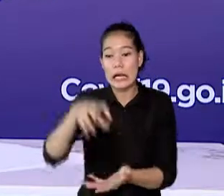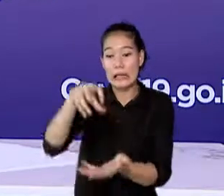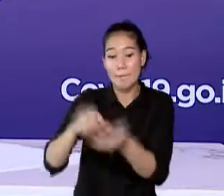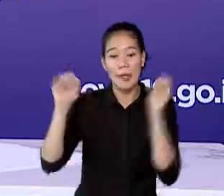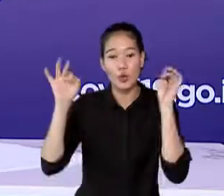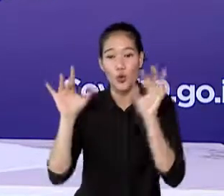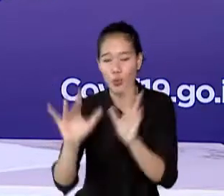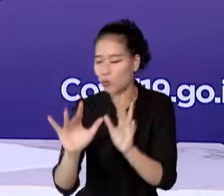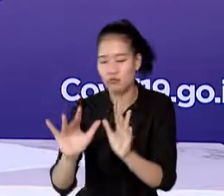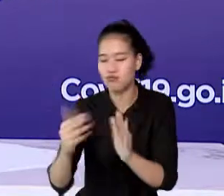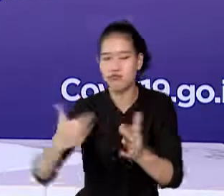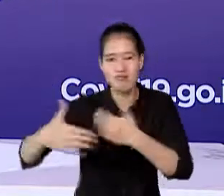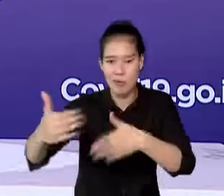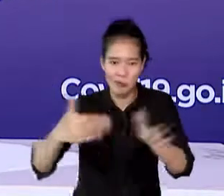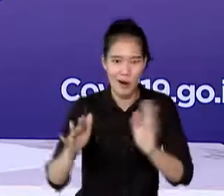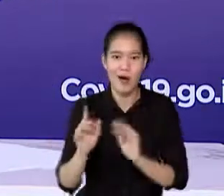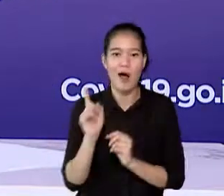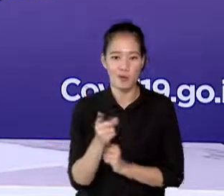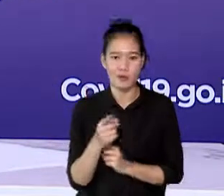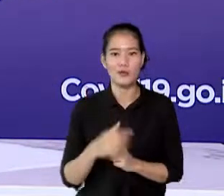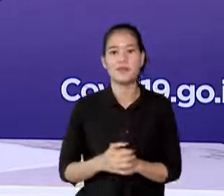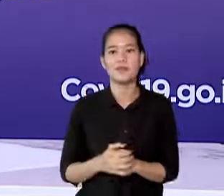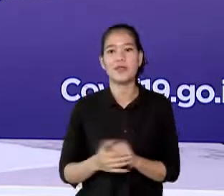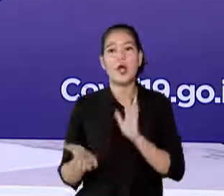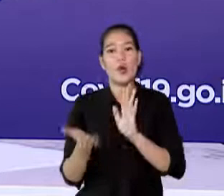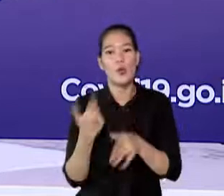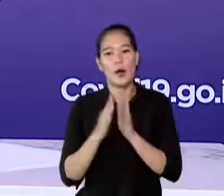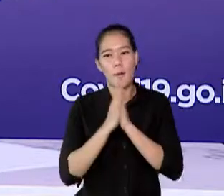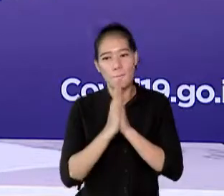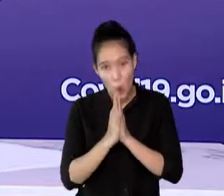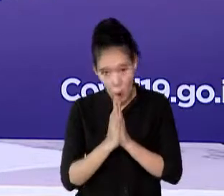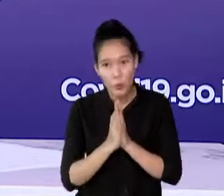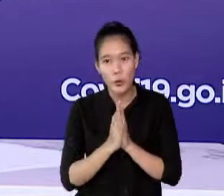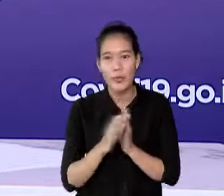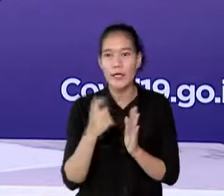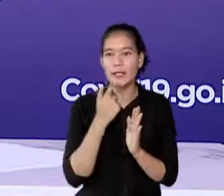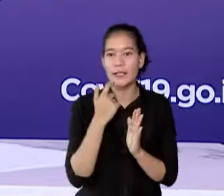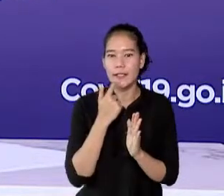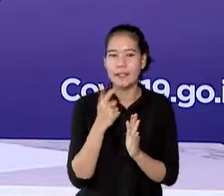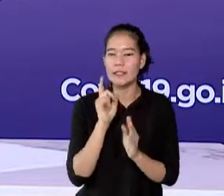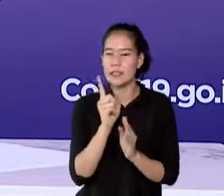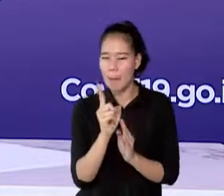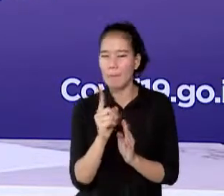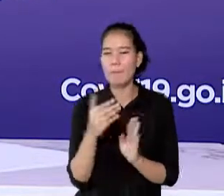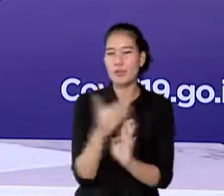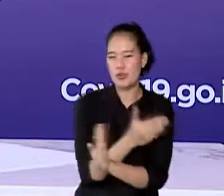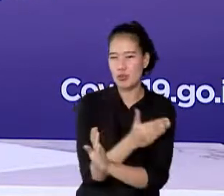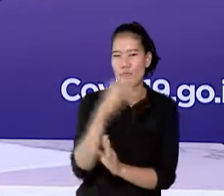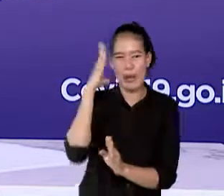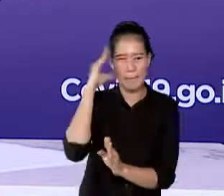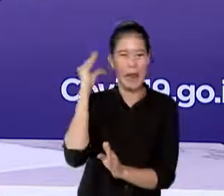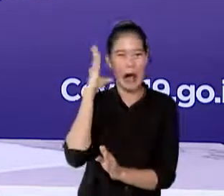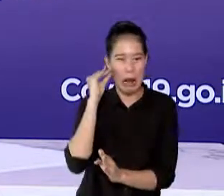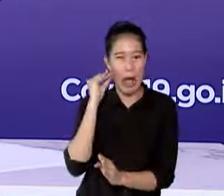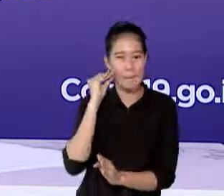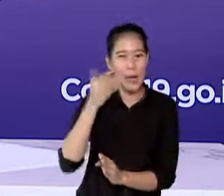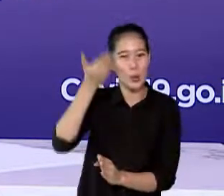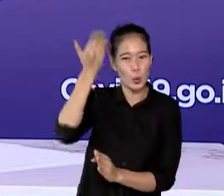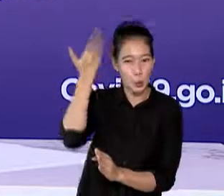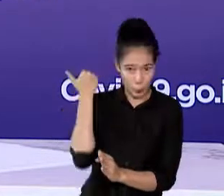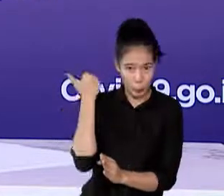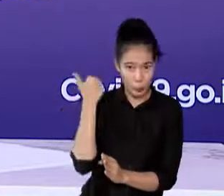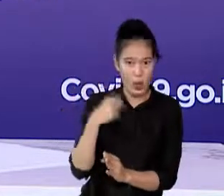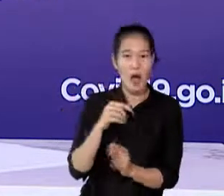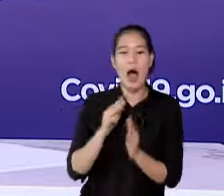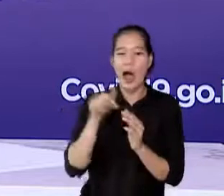spot. Once again, I must emphasize that previous experience of extended holidays must be